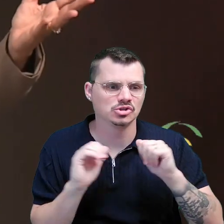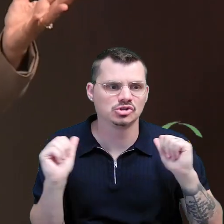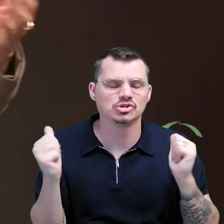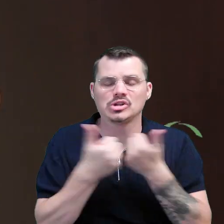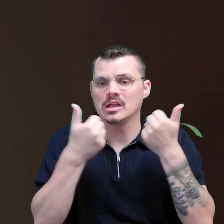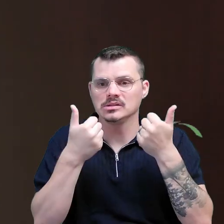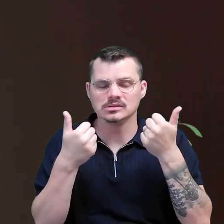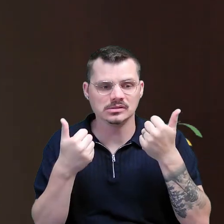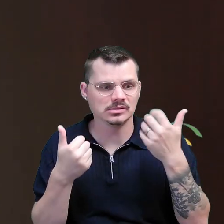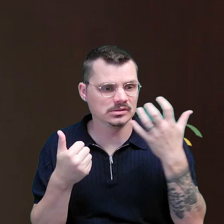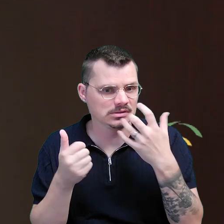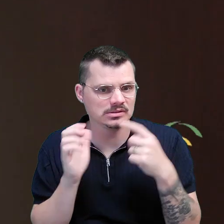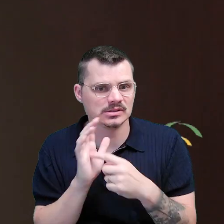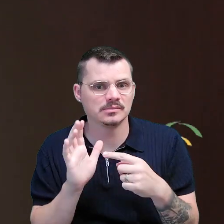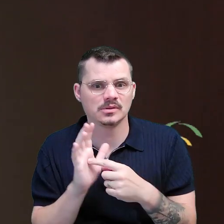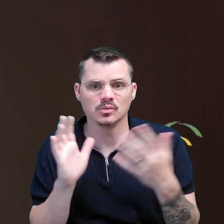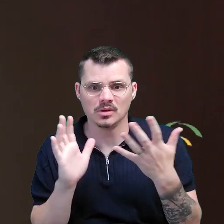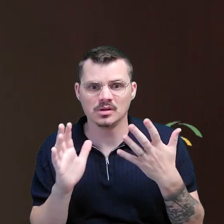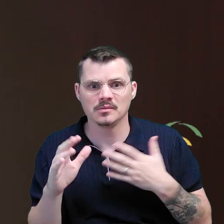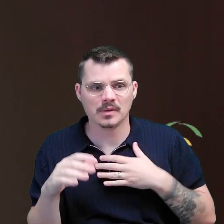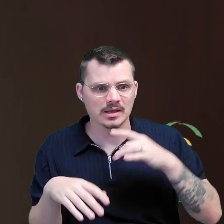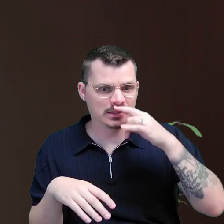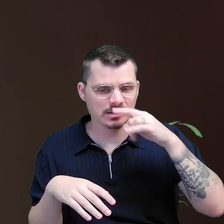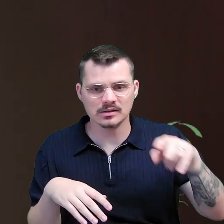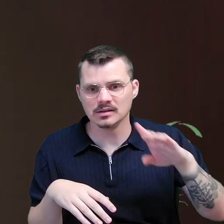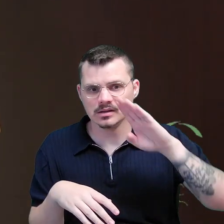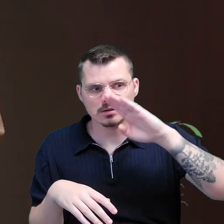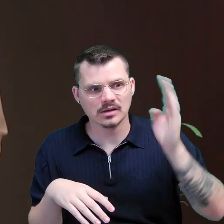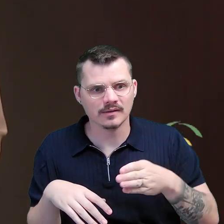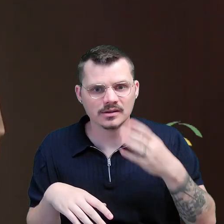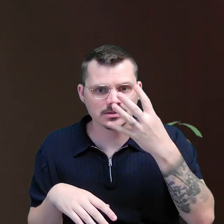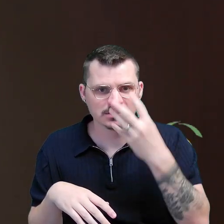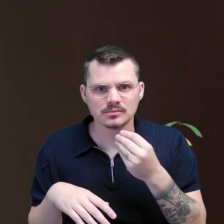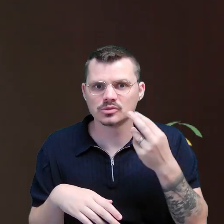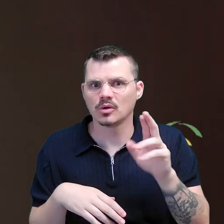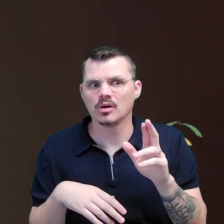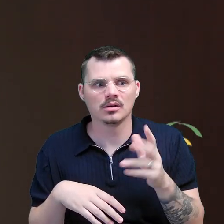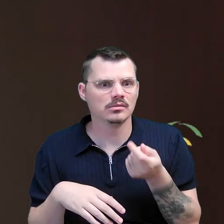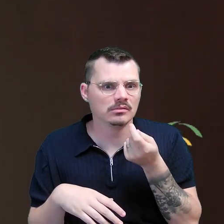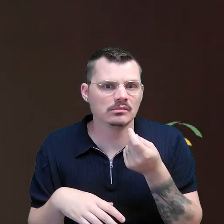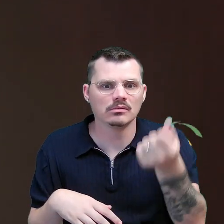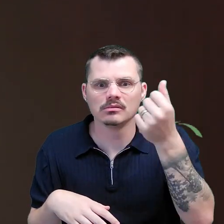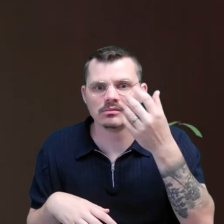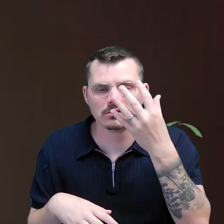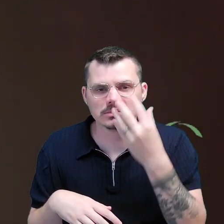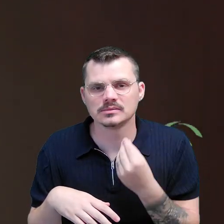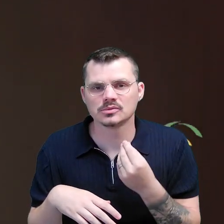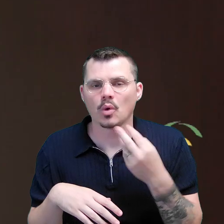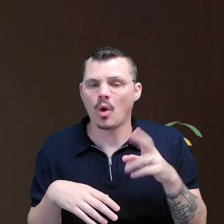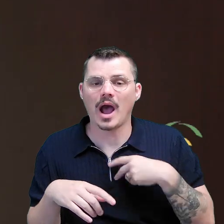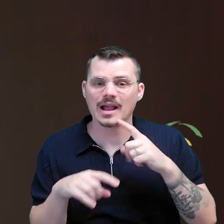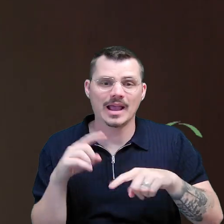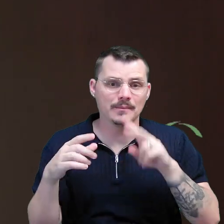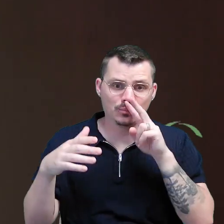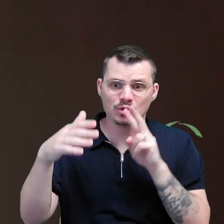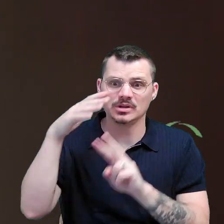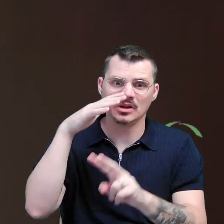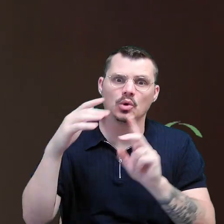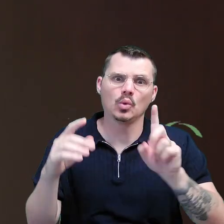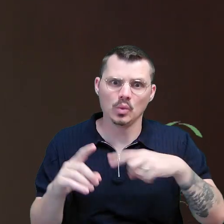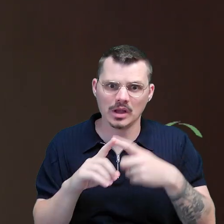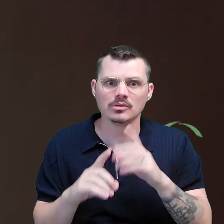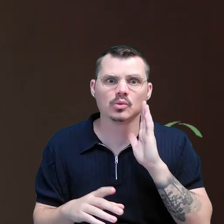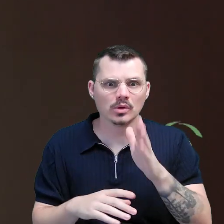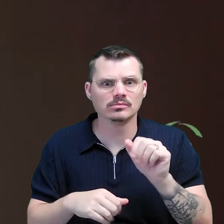and vexing symptoms, is that my child never sleeps or hardly ever sleeps, or I never can predict when they're going to